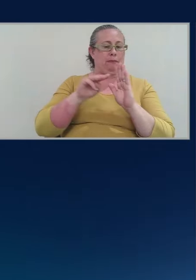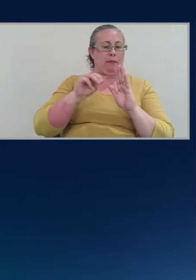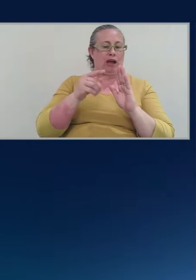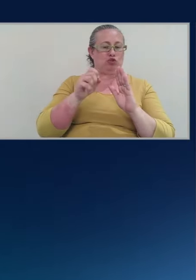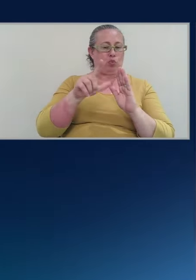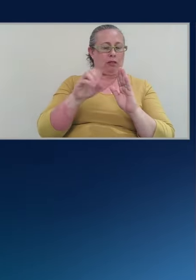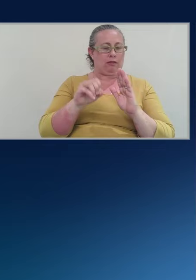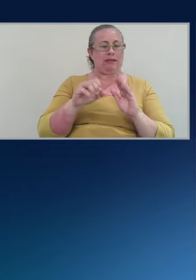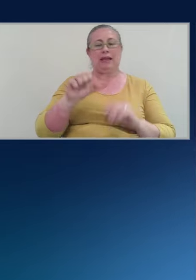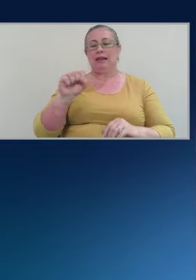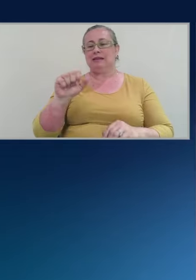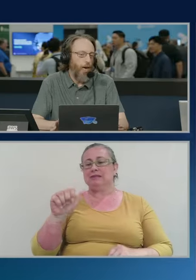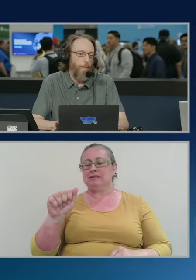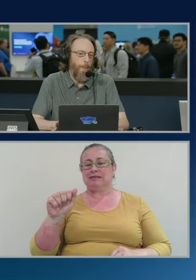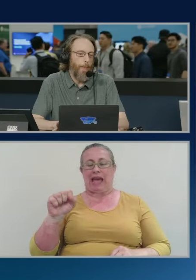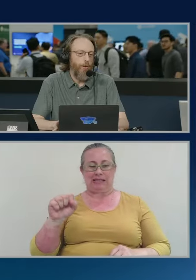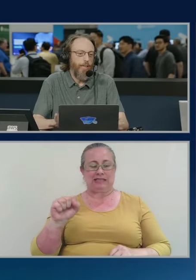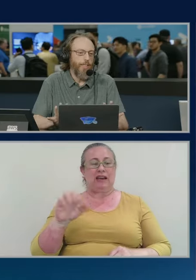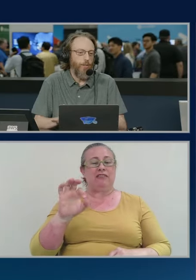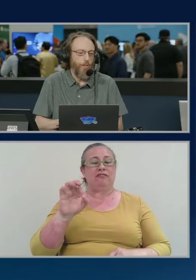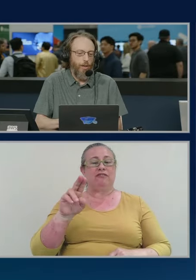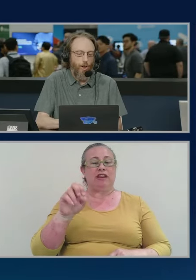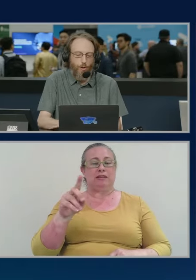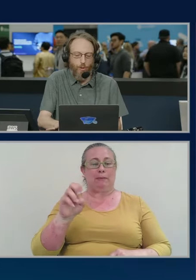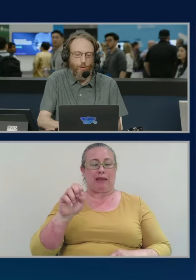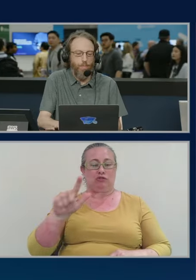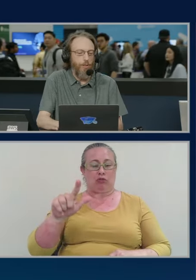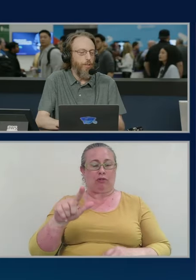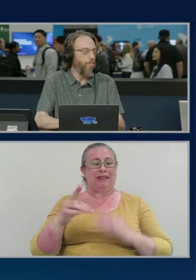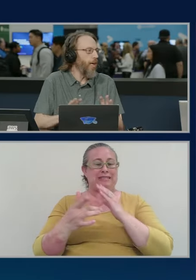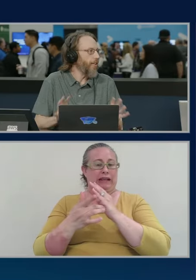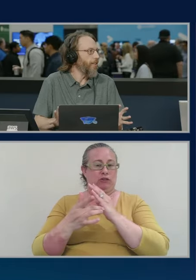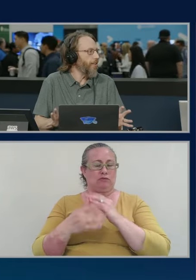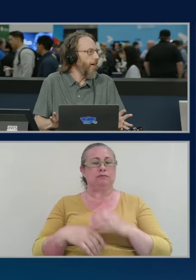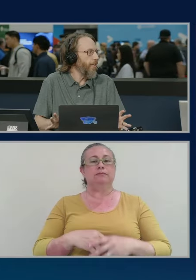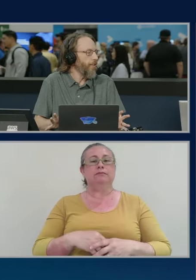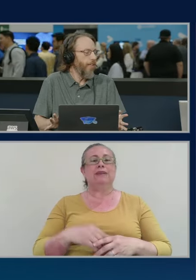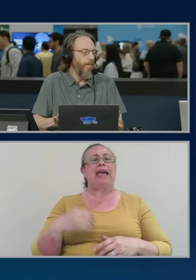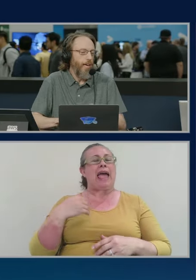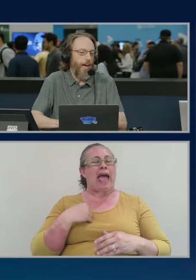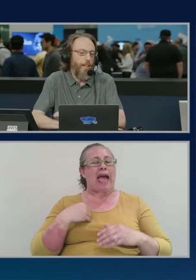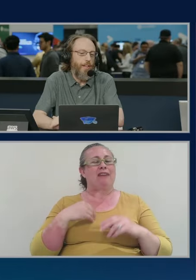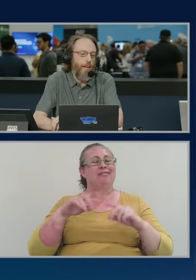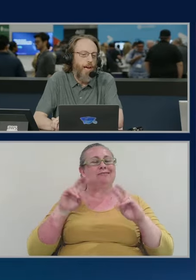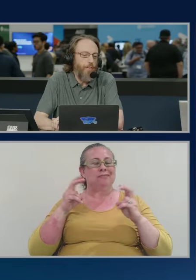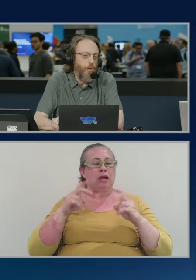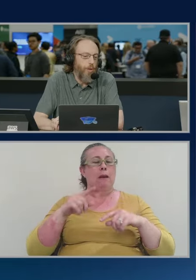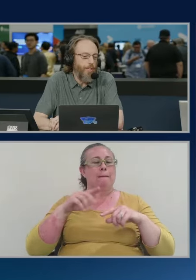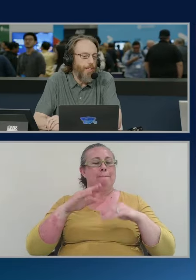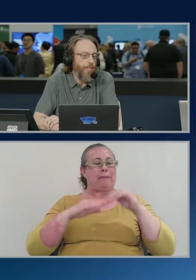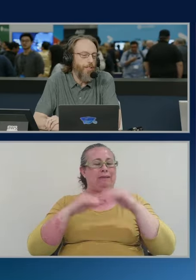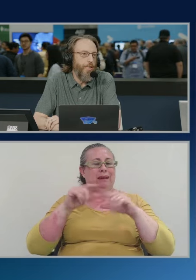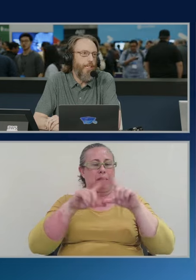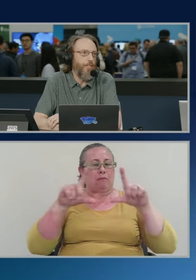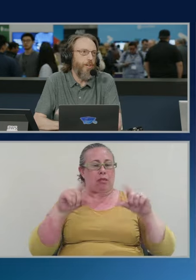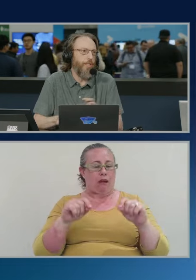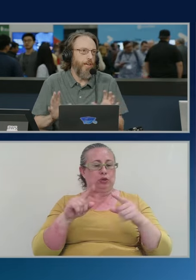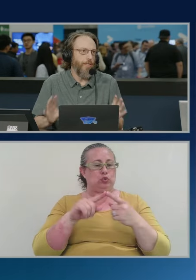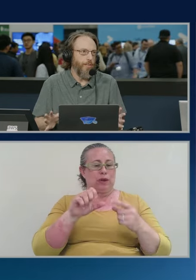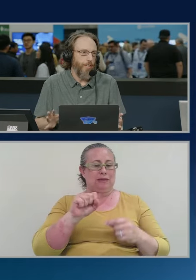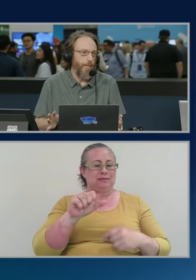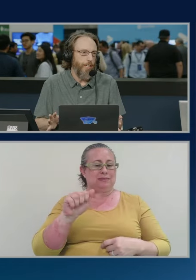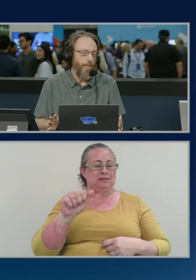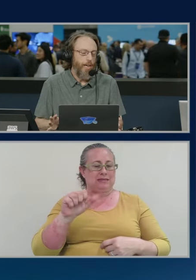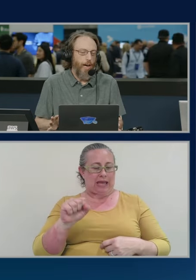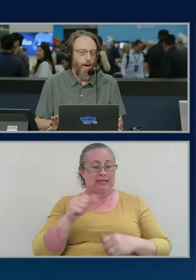SaaS Technical Fundamentals. Okay. Like I said, there are those building blocks to SaaS that every organization needs on a